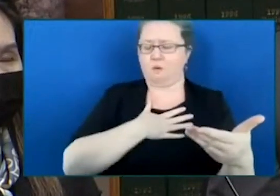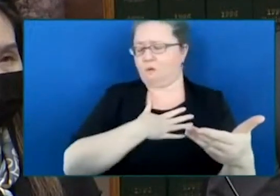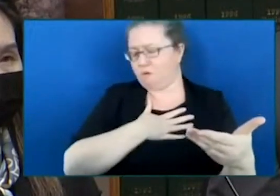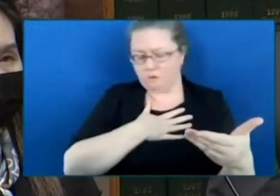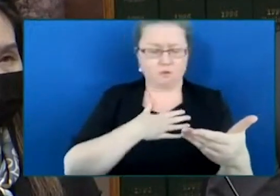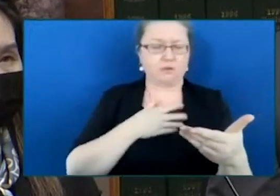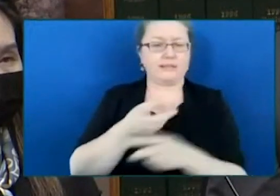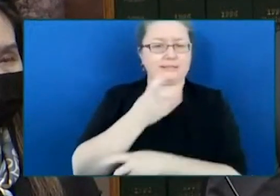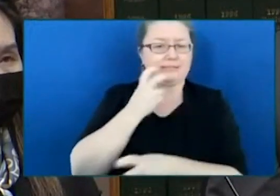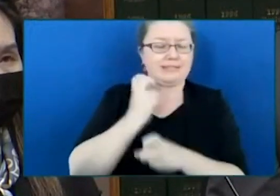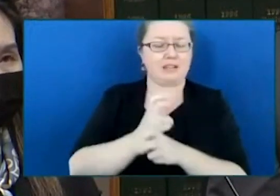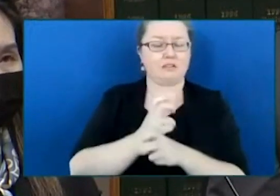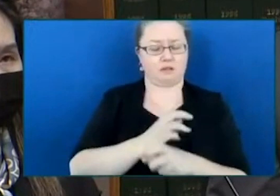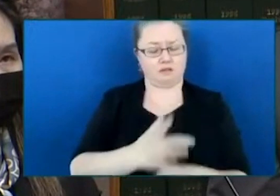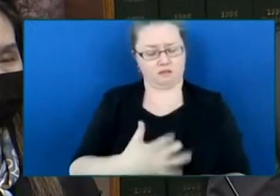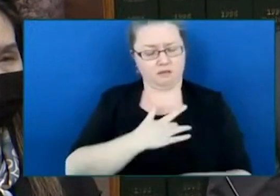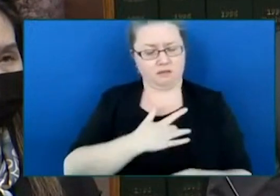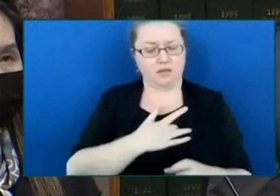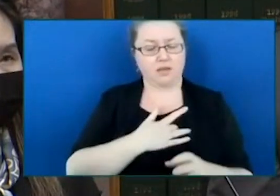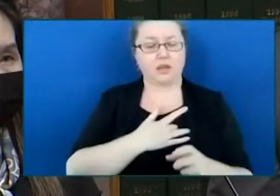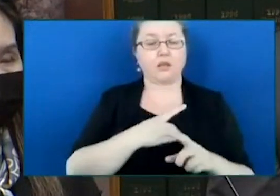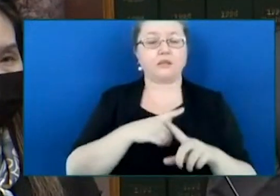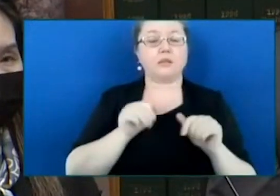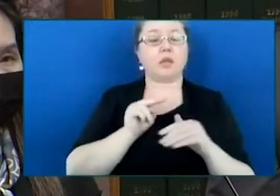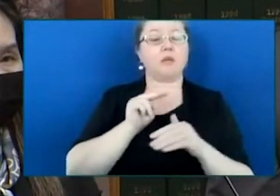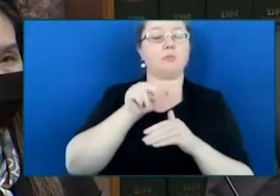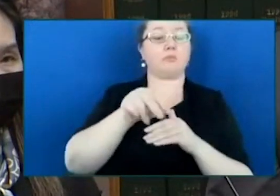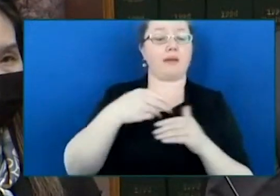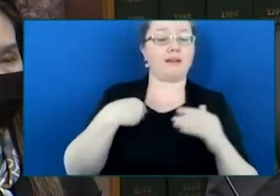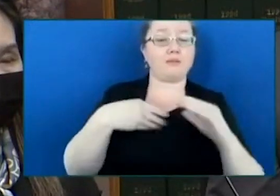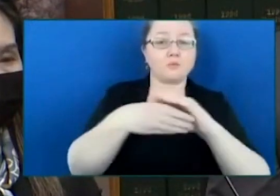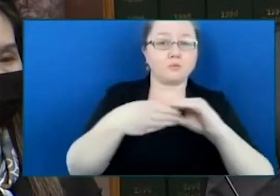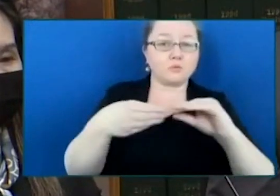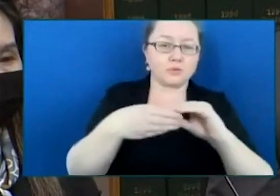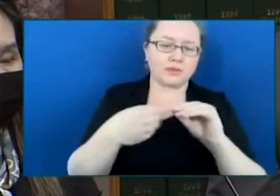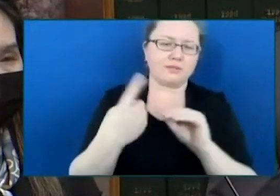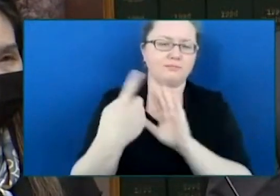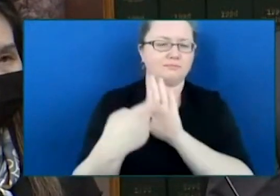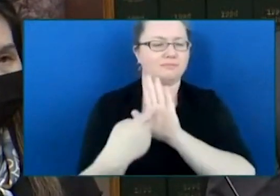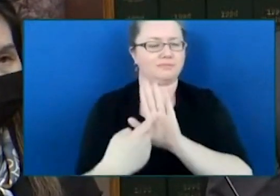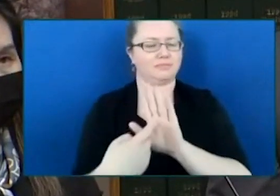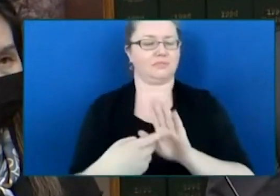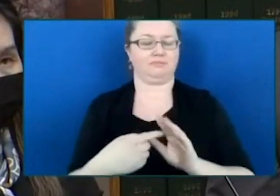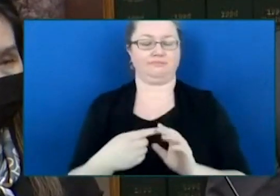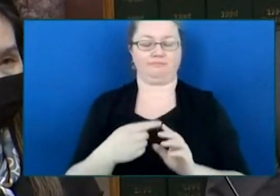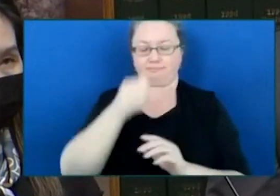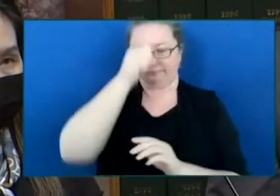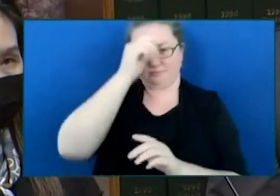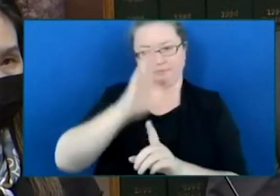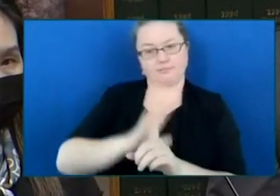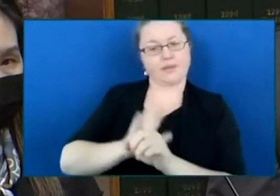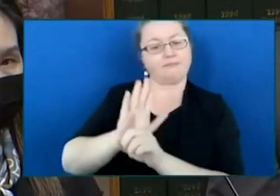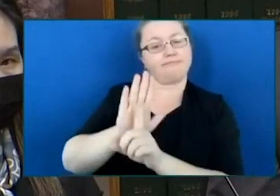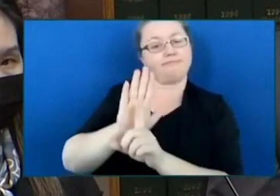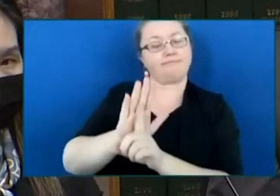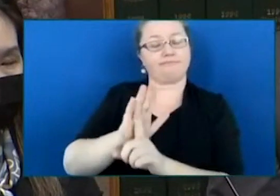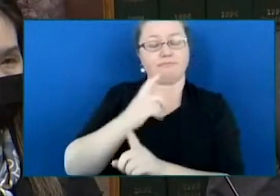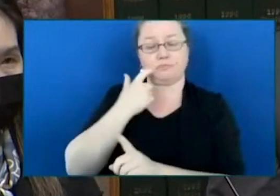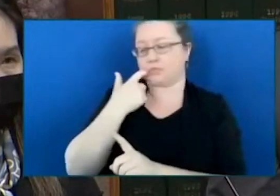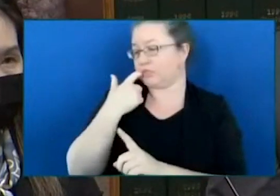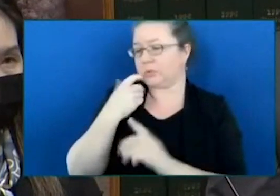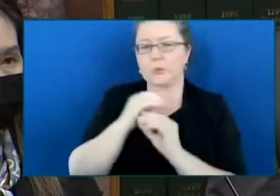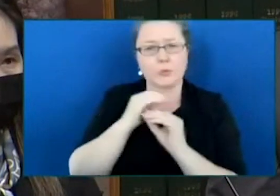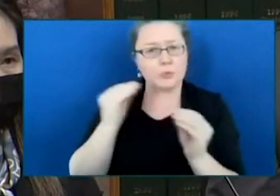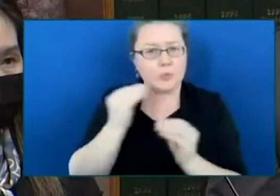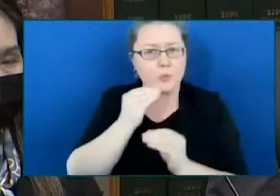there are stories that do inspire hope. Stories like Daniel's. After years of homelessness and living with addictions, he checked himself into a new